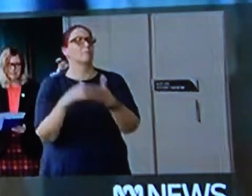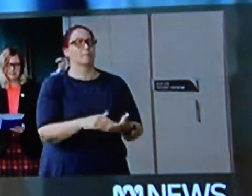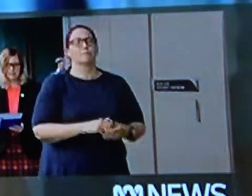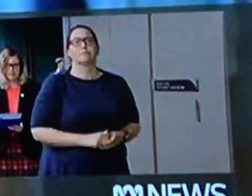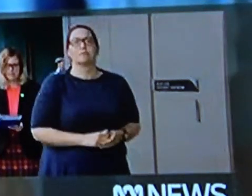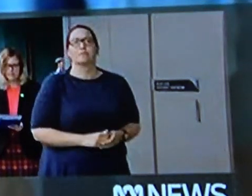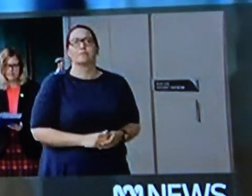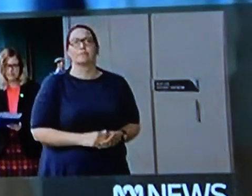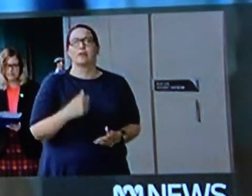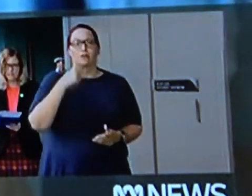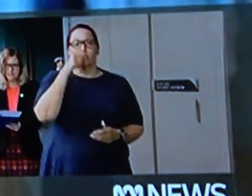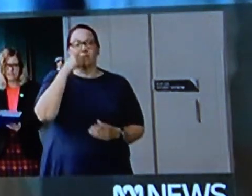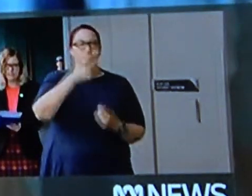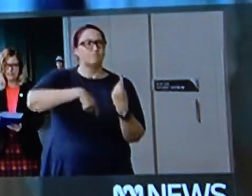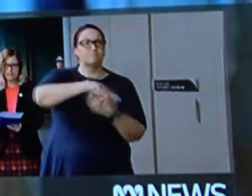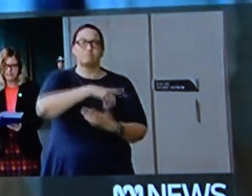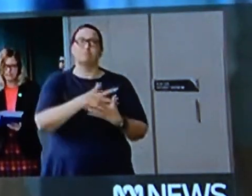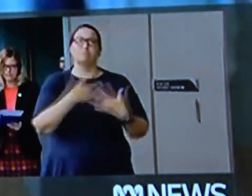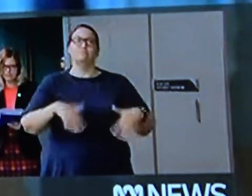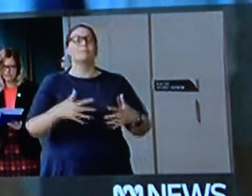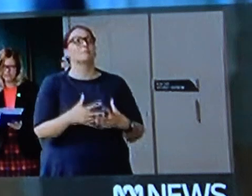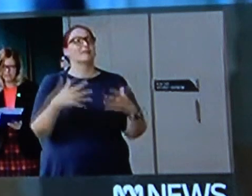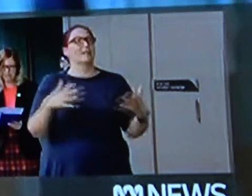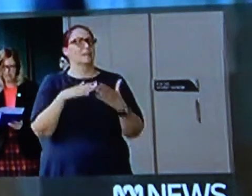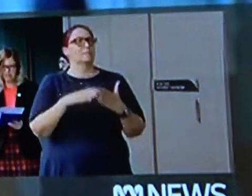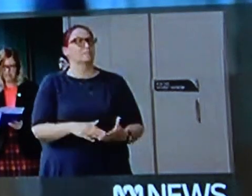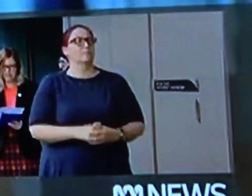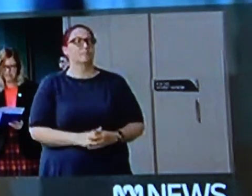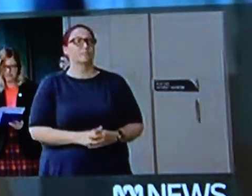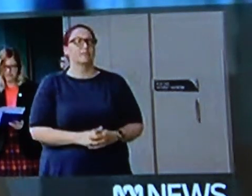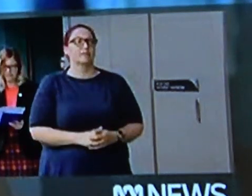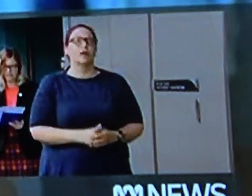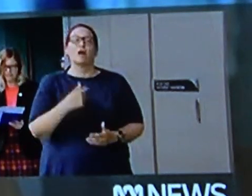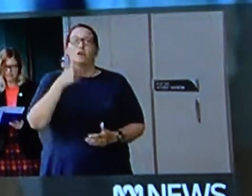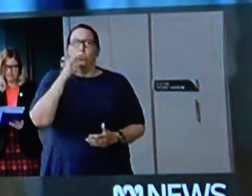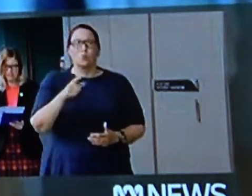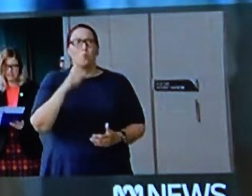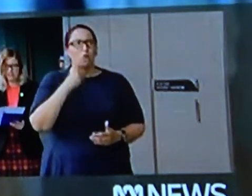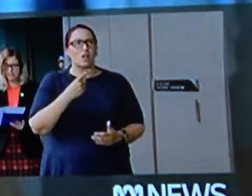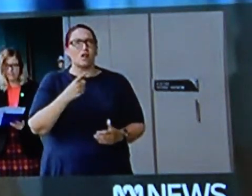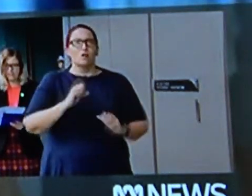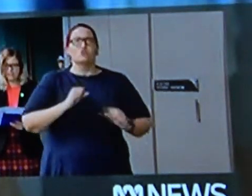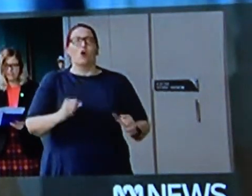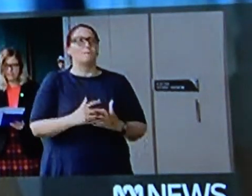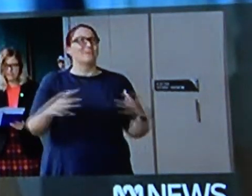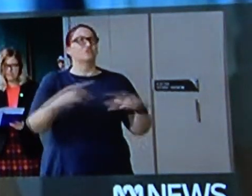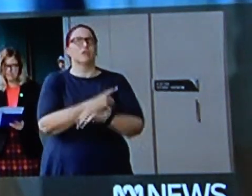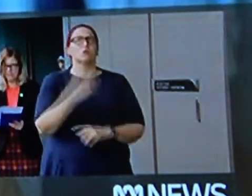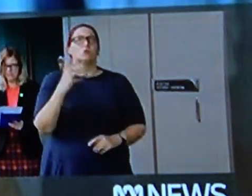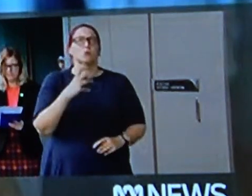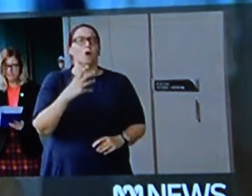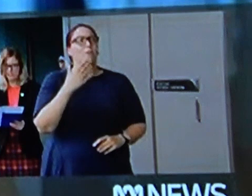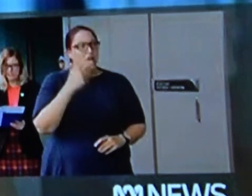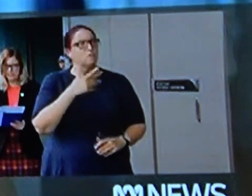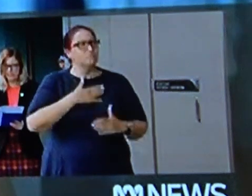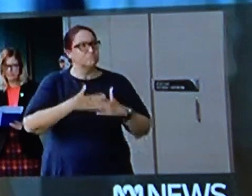their best to adjust to these new circumstances, and I want to thank everybody for that. We're going to get through this. We are in a position